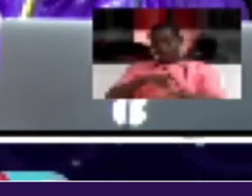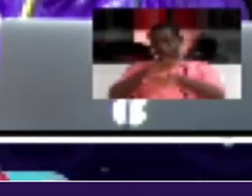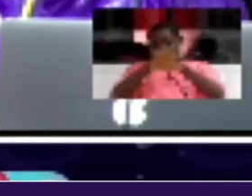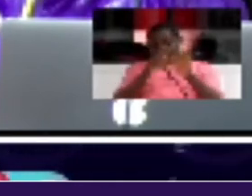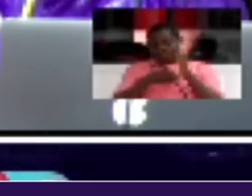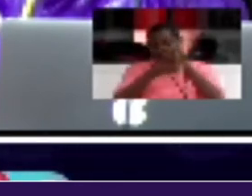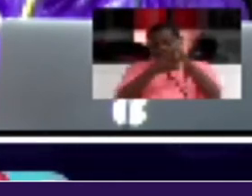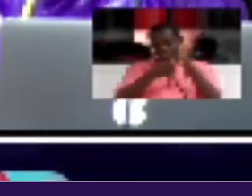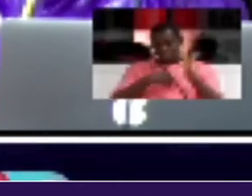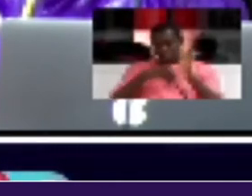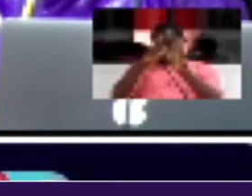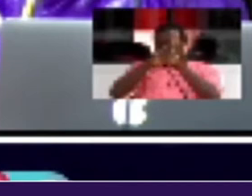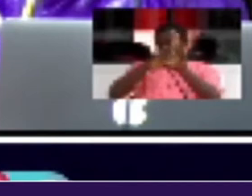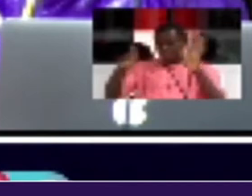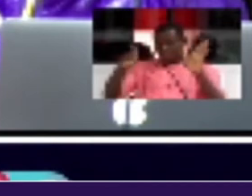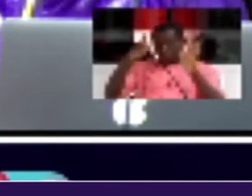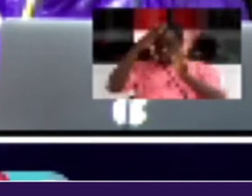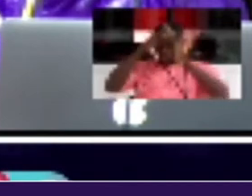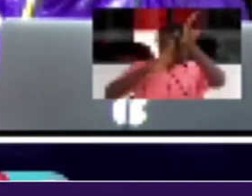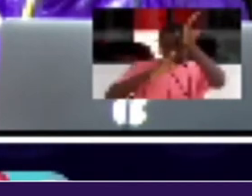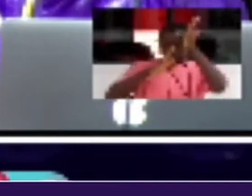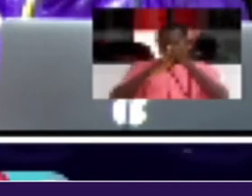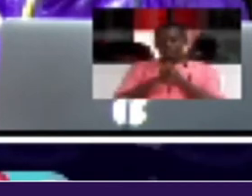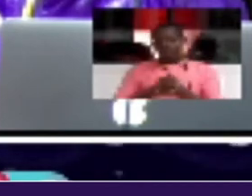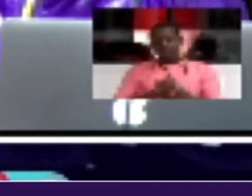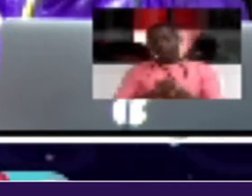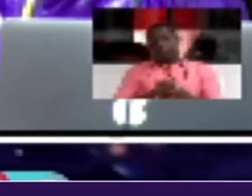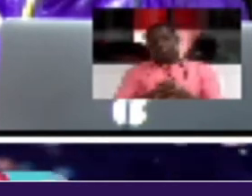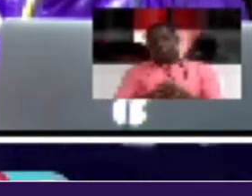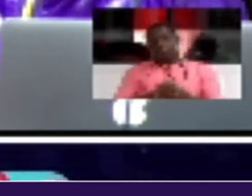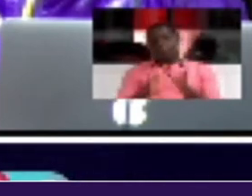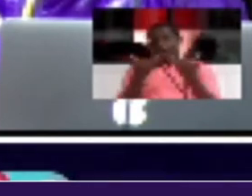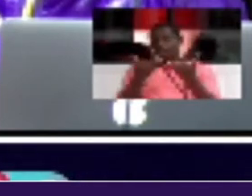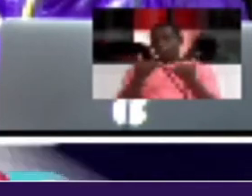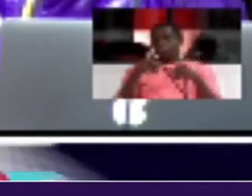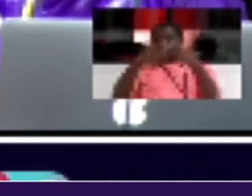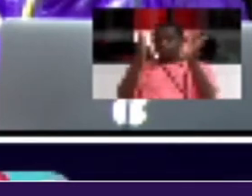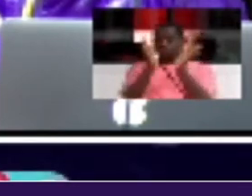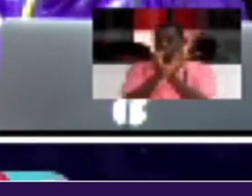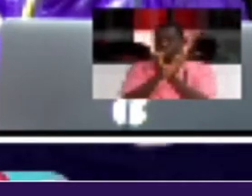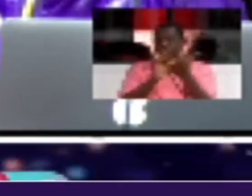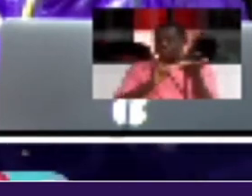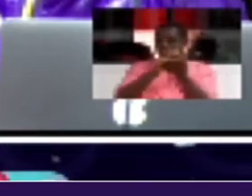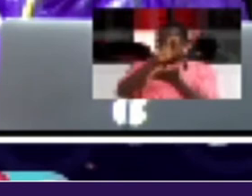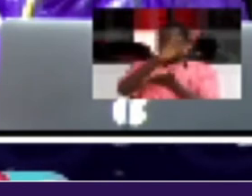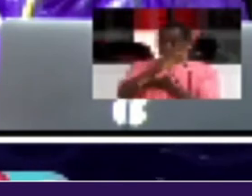the group that was deployed for the first mission, what would you call that?